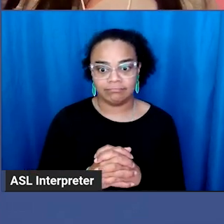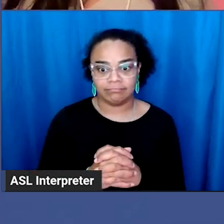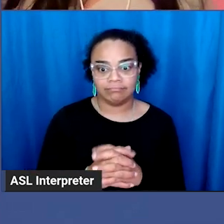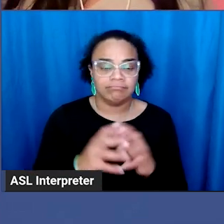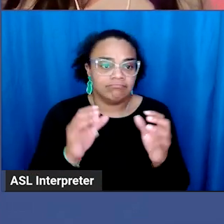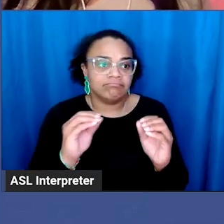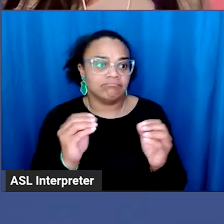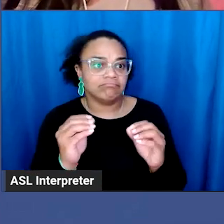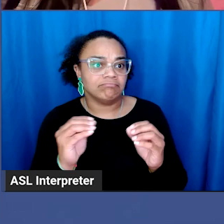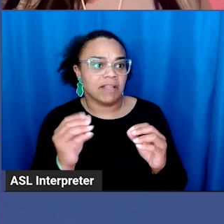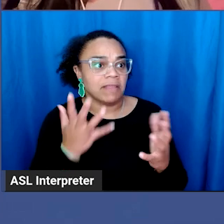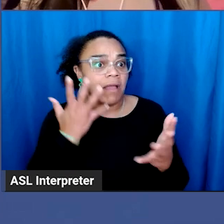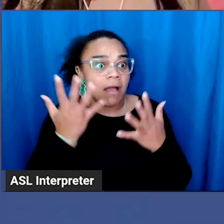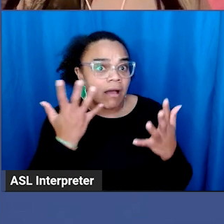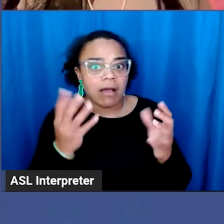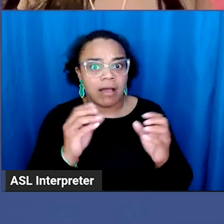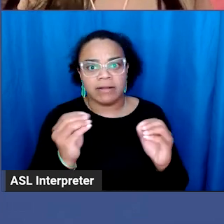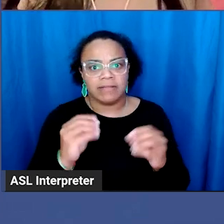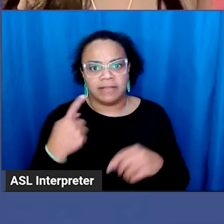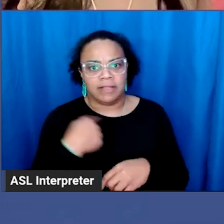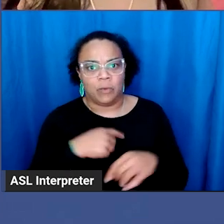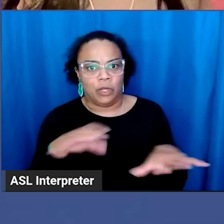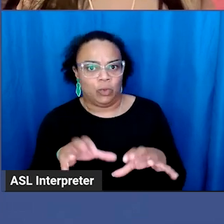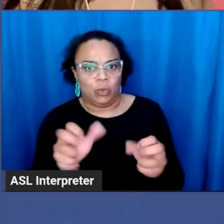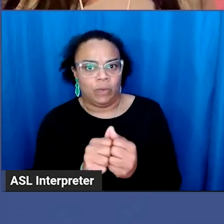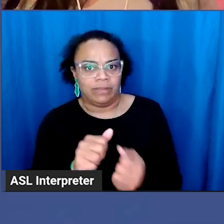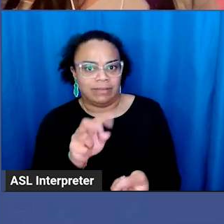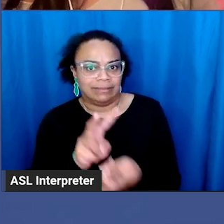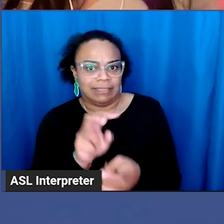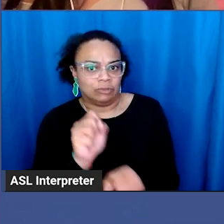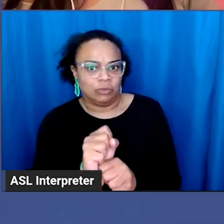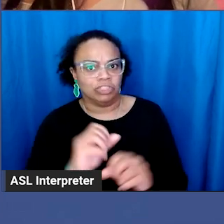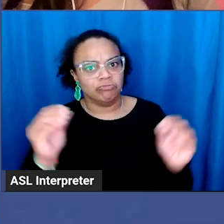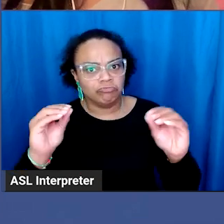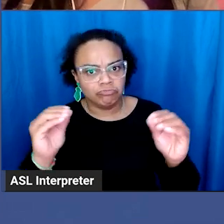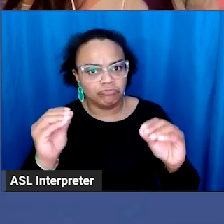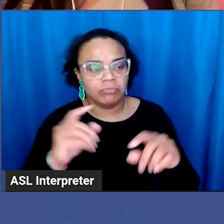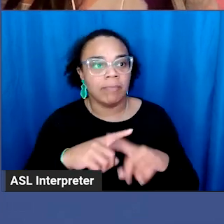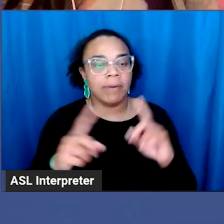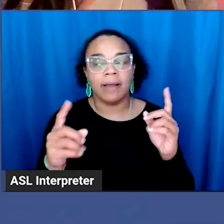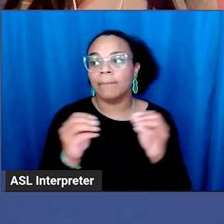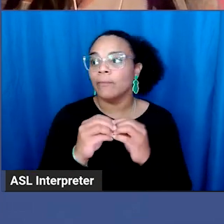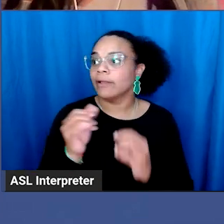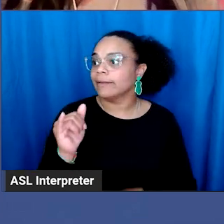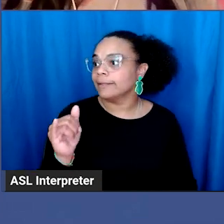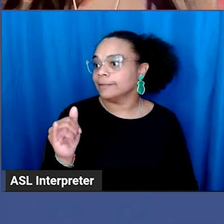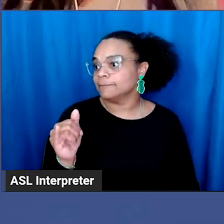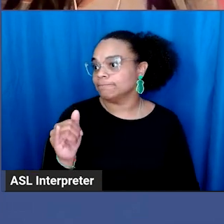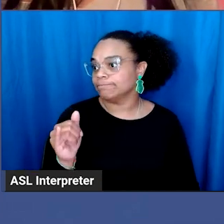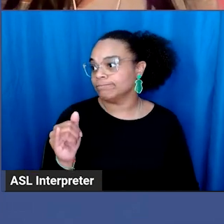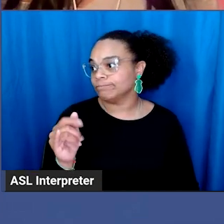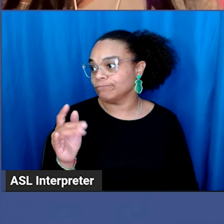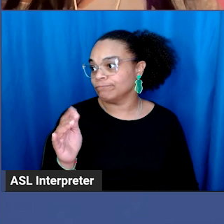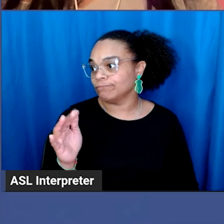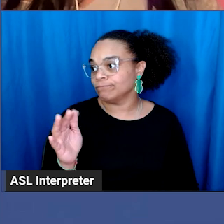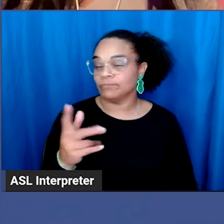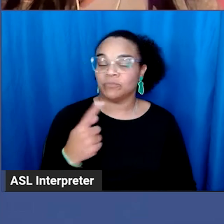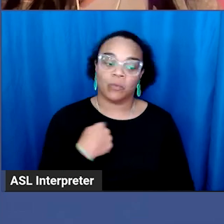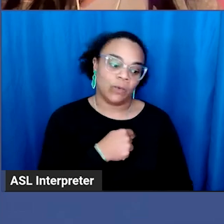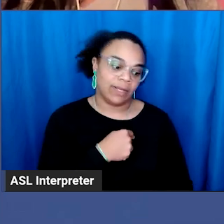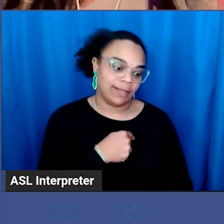that we have done in this work. It's more of we